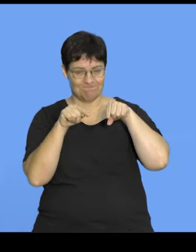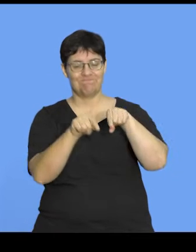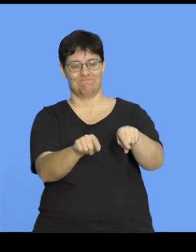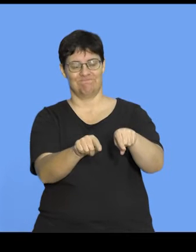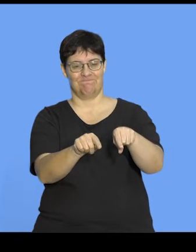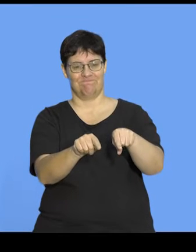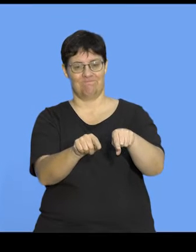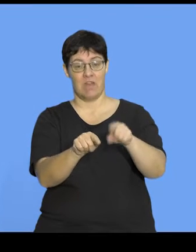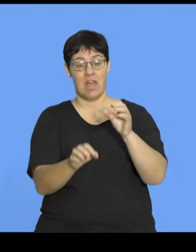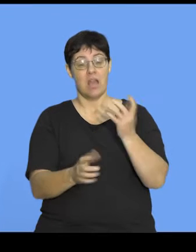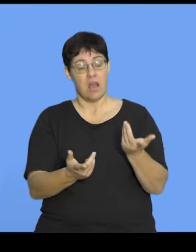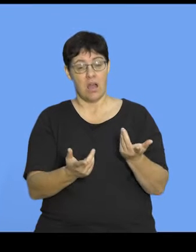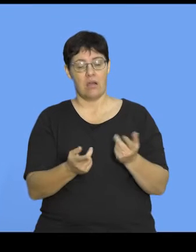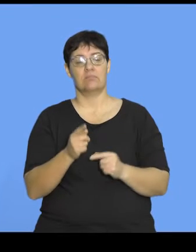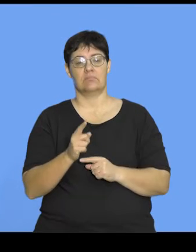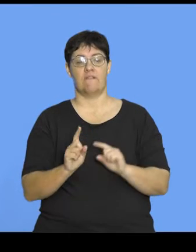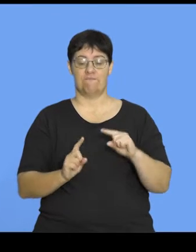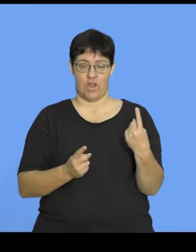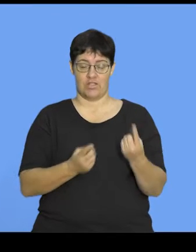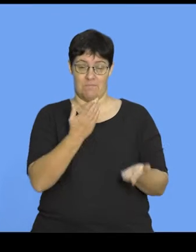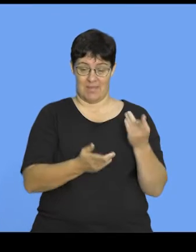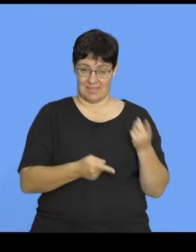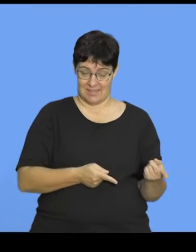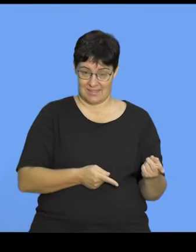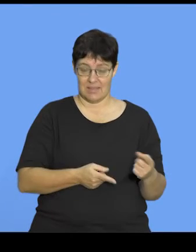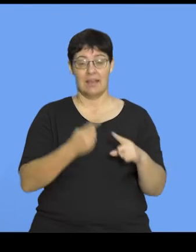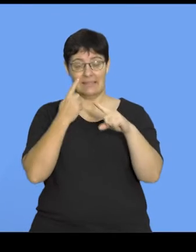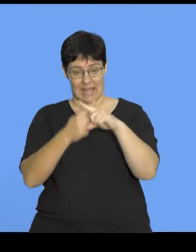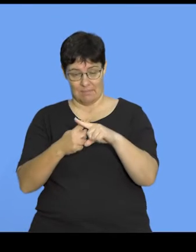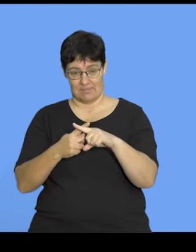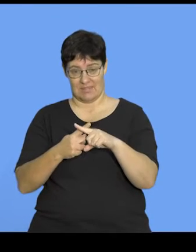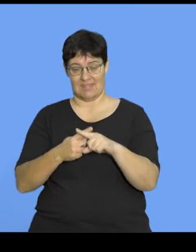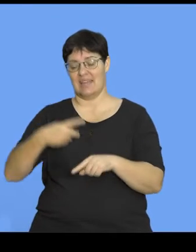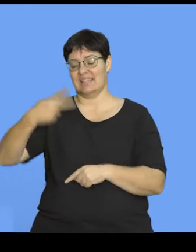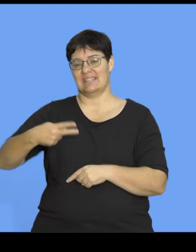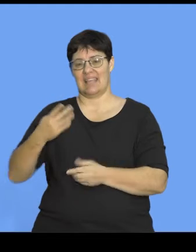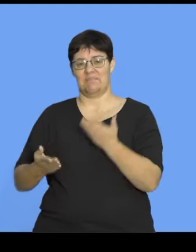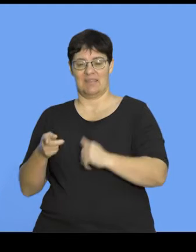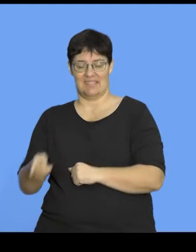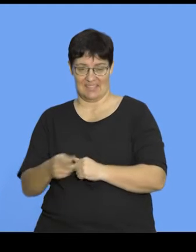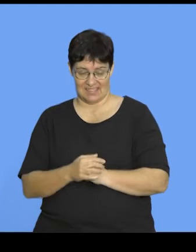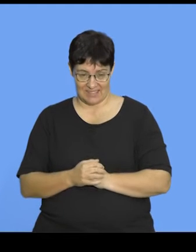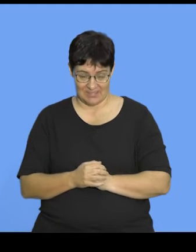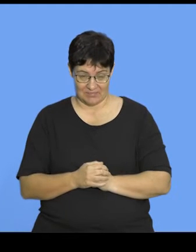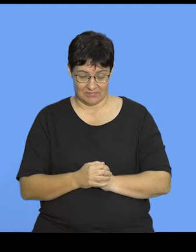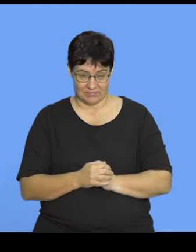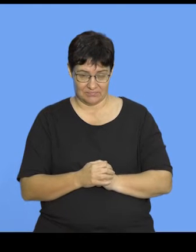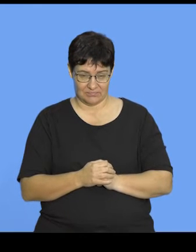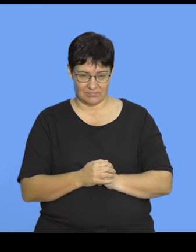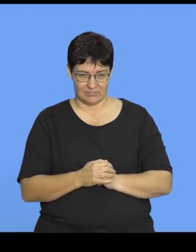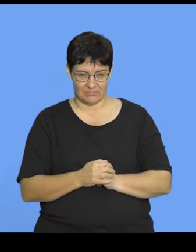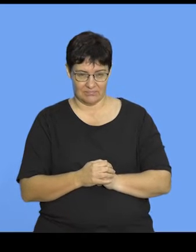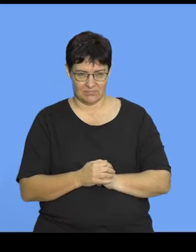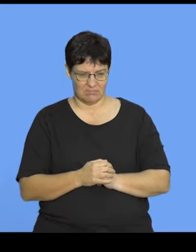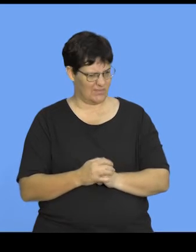proportional to the first mass times the second mass. I know